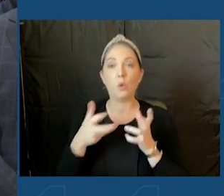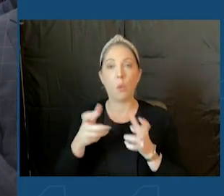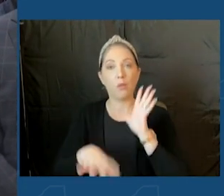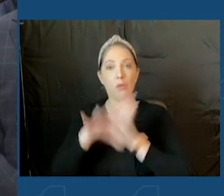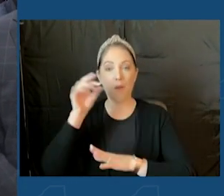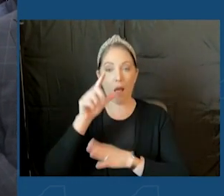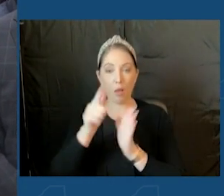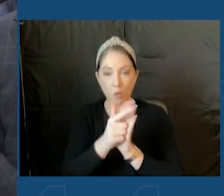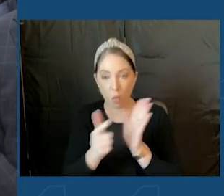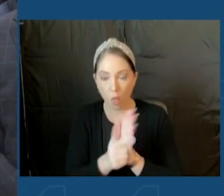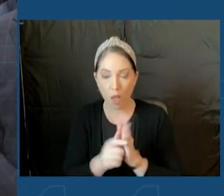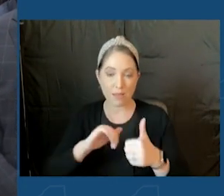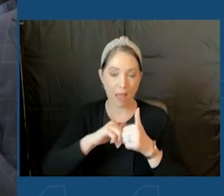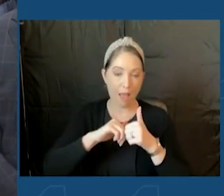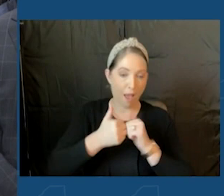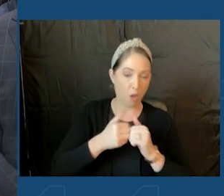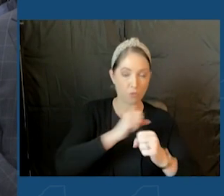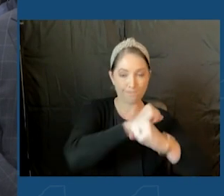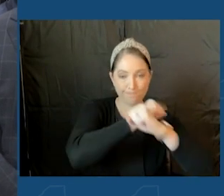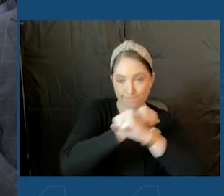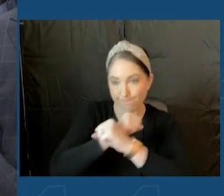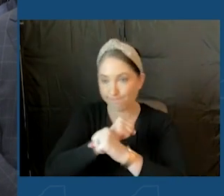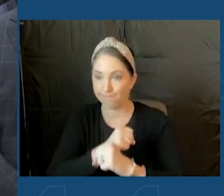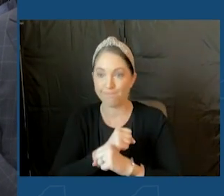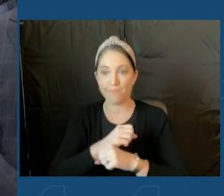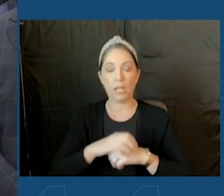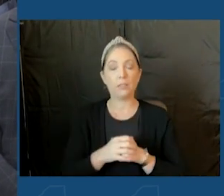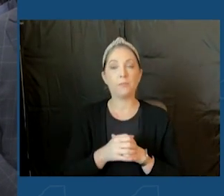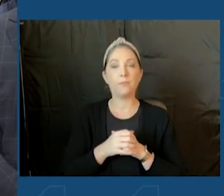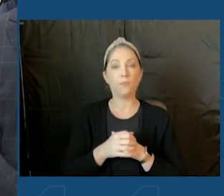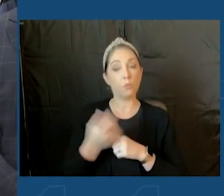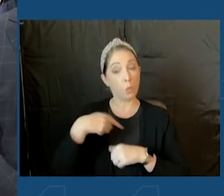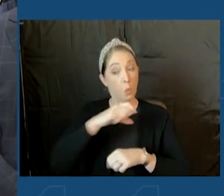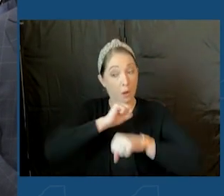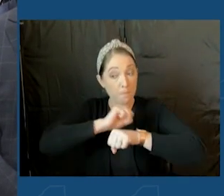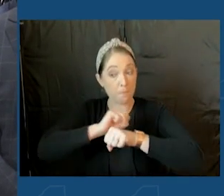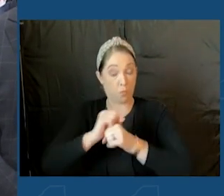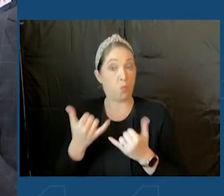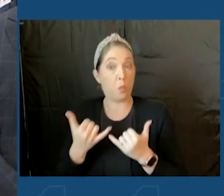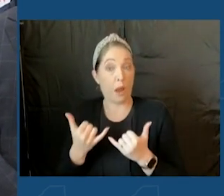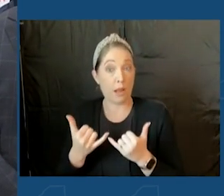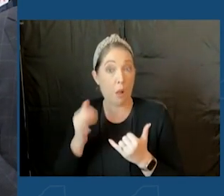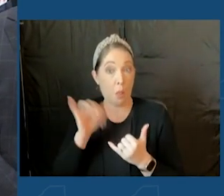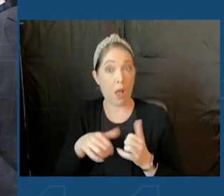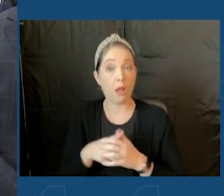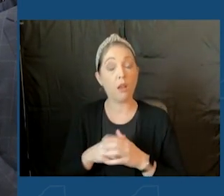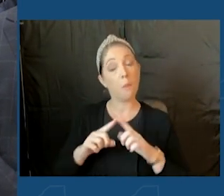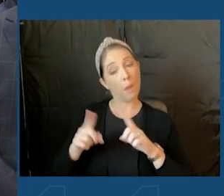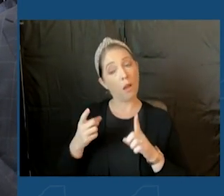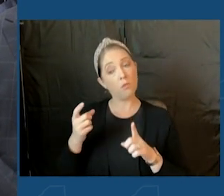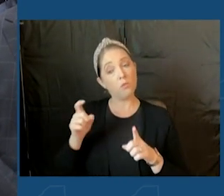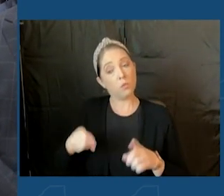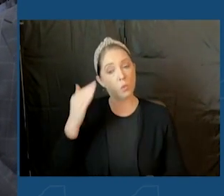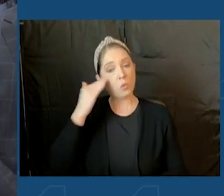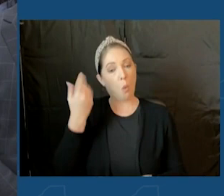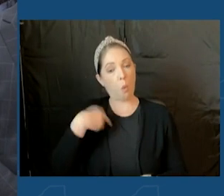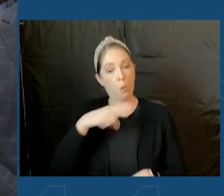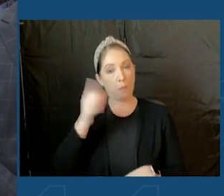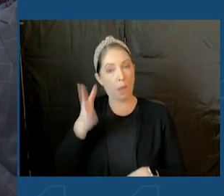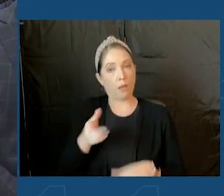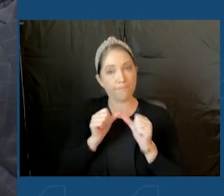we're working on right now in our capital, but also to know that we must carry on. And this